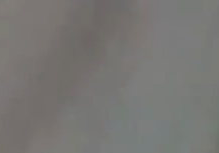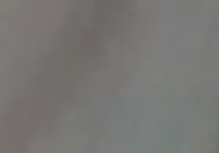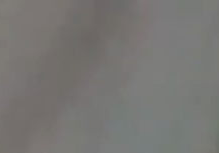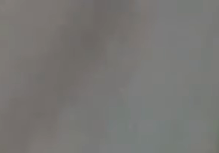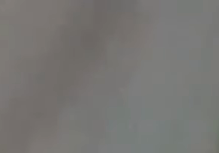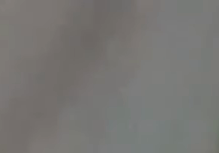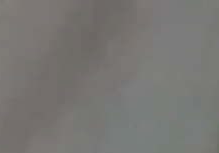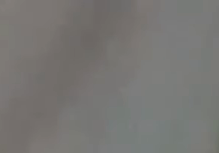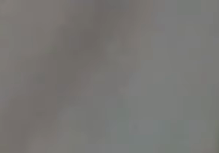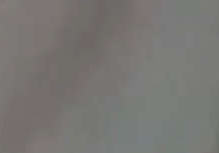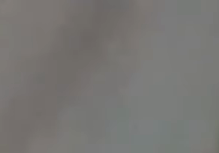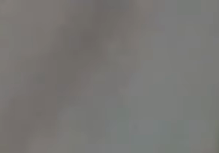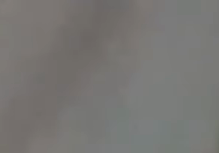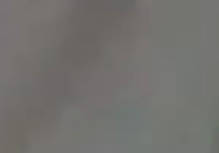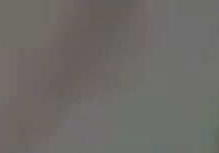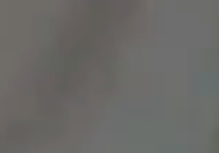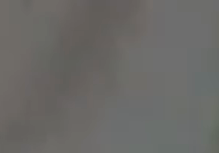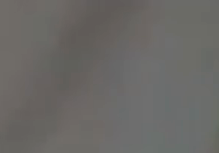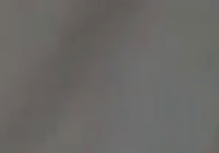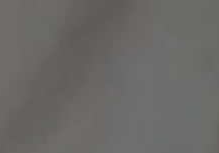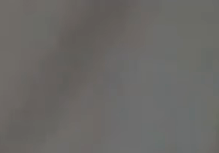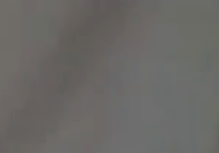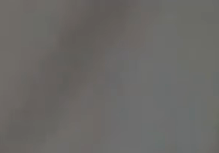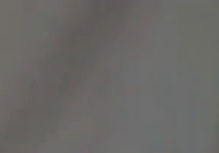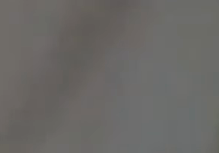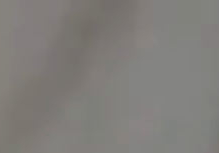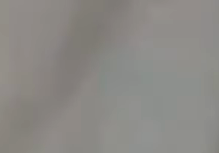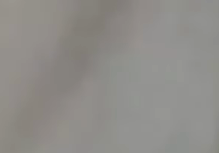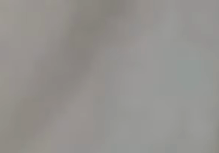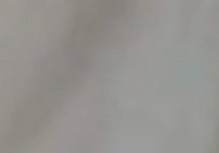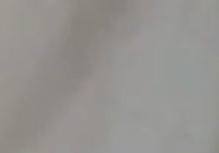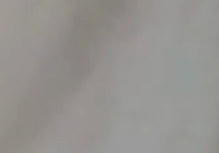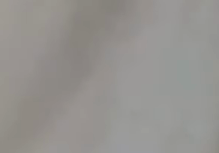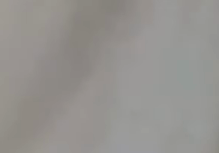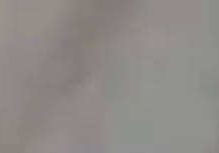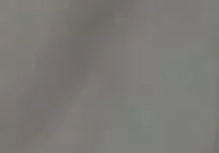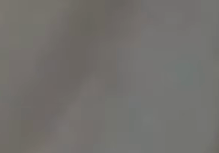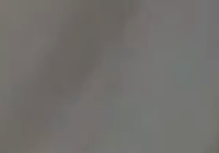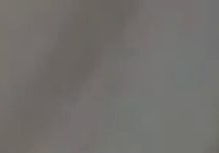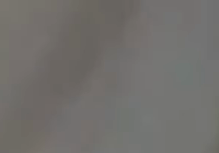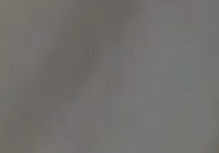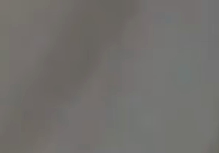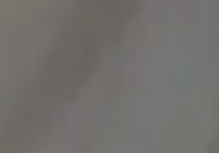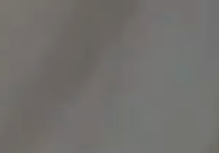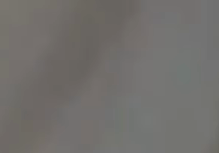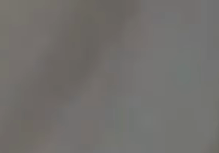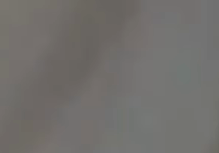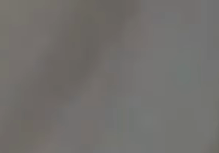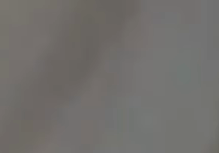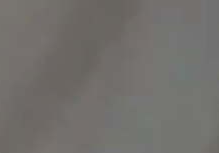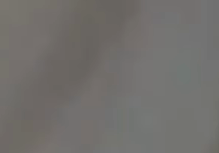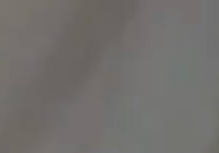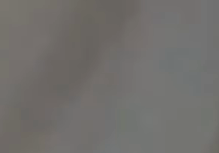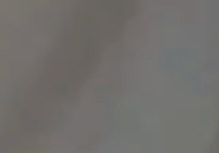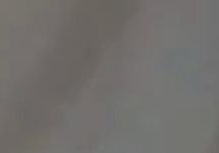Okay, I'm going to hope that this works this way, but I'm not going to go to chance.